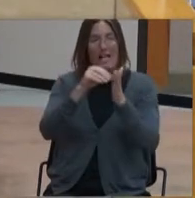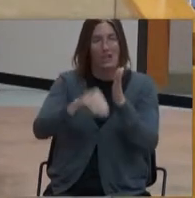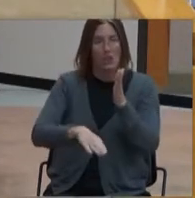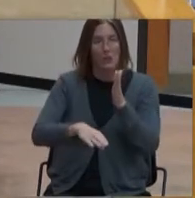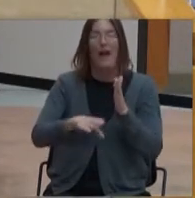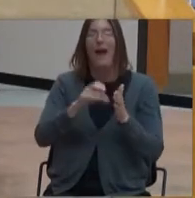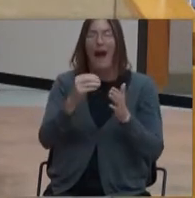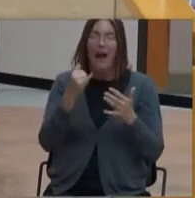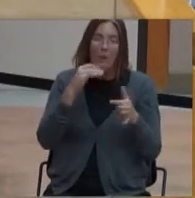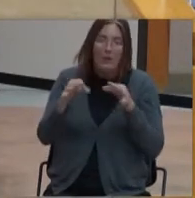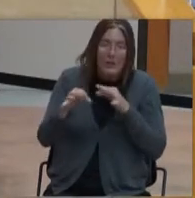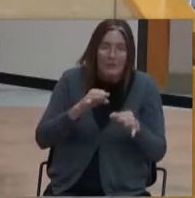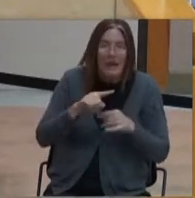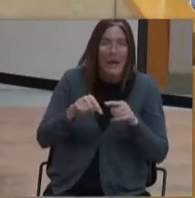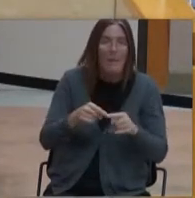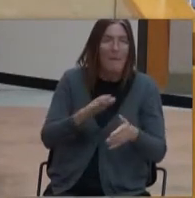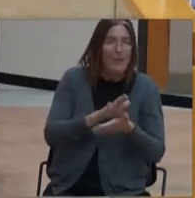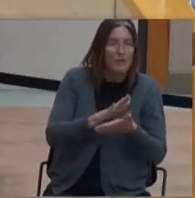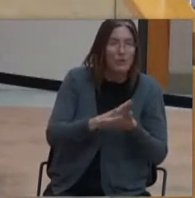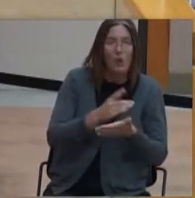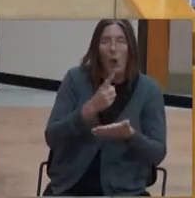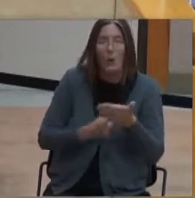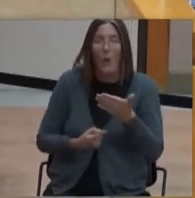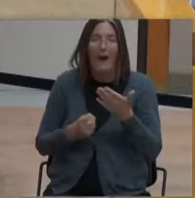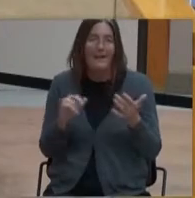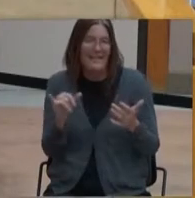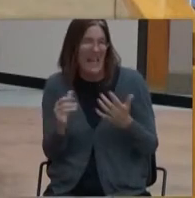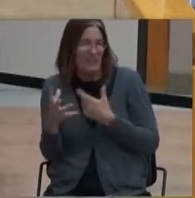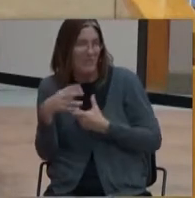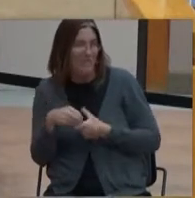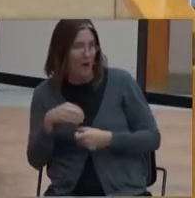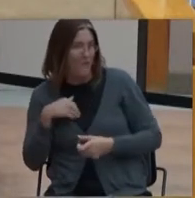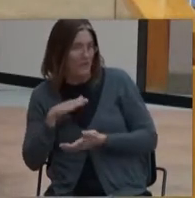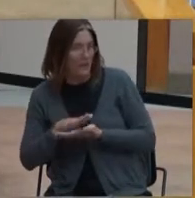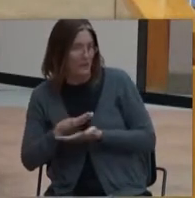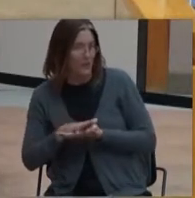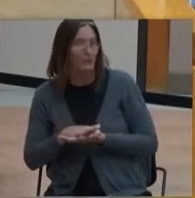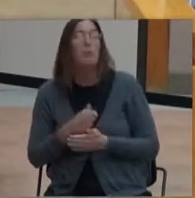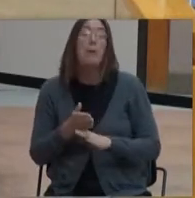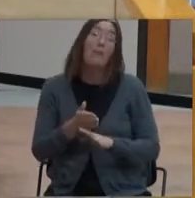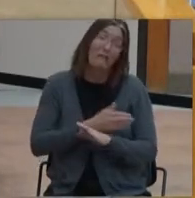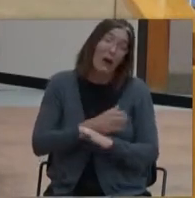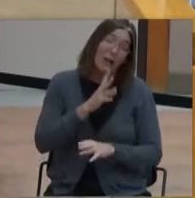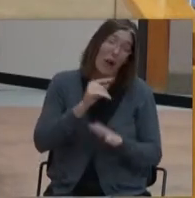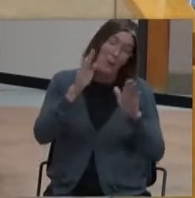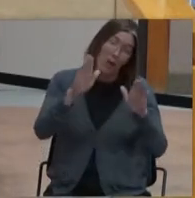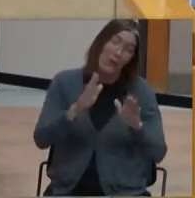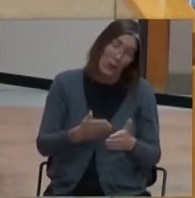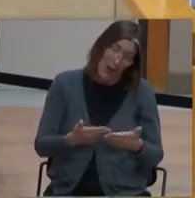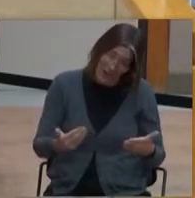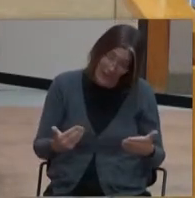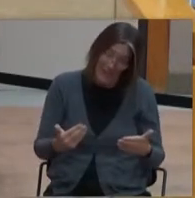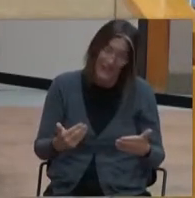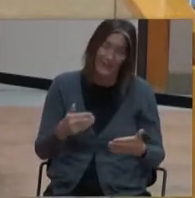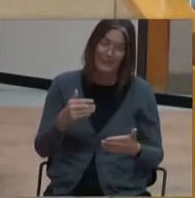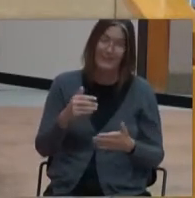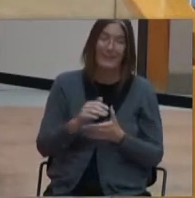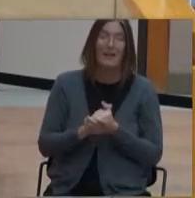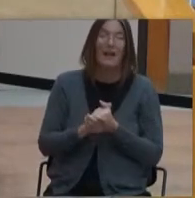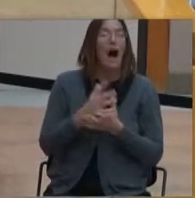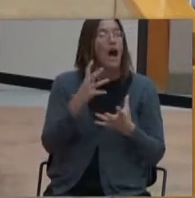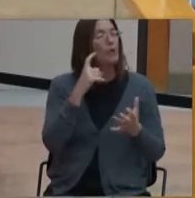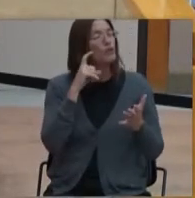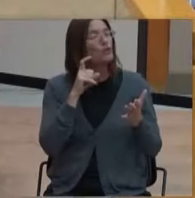Roadrunner Nation. Before I begin to talk about the great things happening at my school, I'd like to start by recognizing one of our Roadrunner